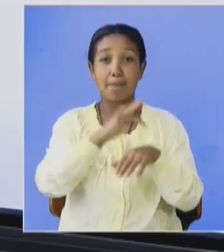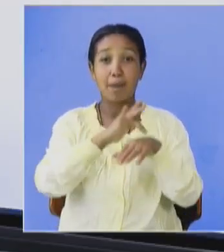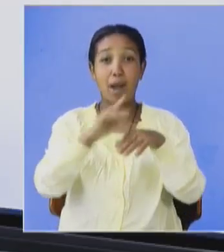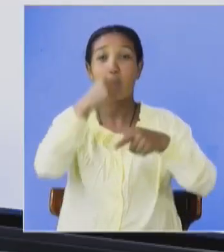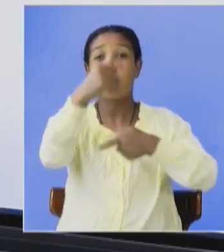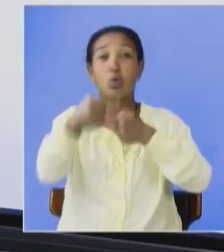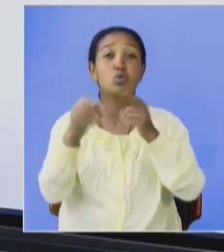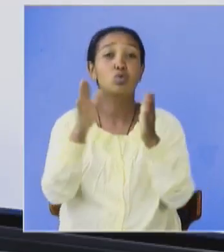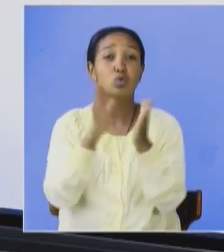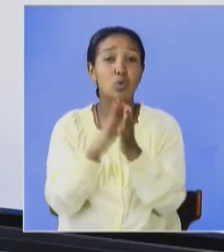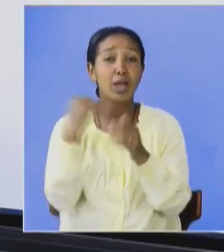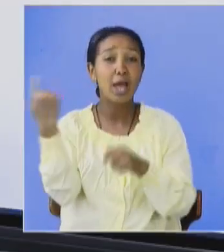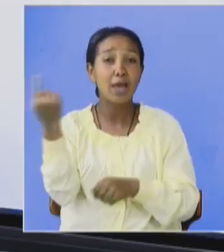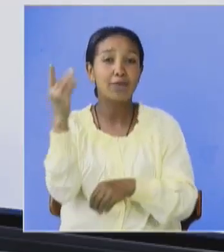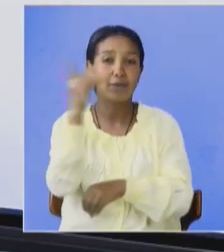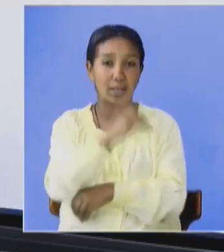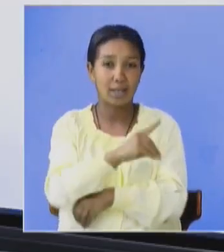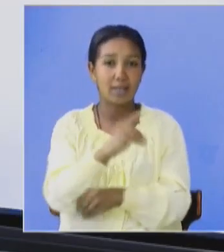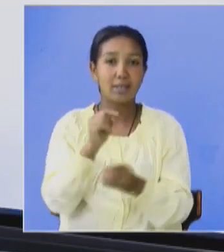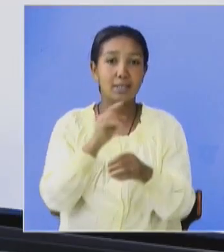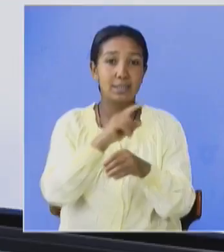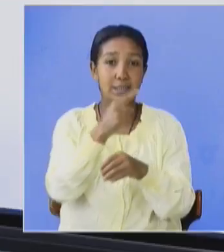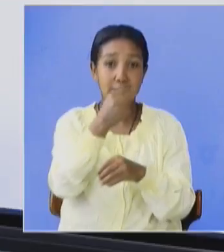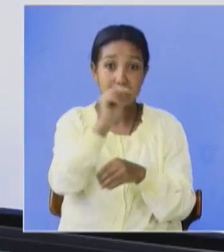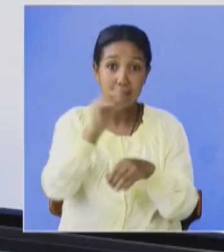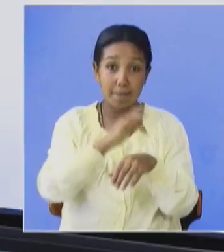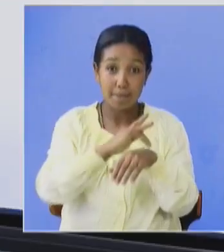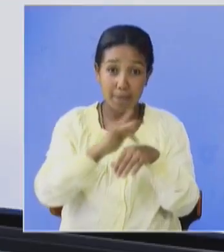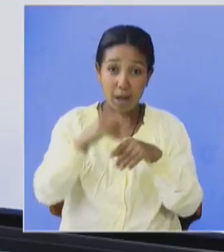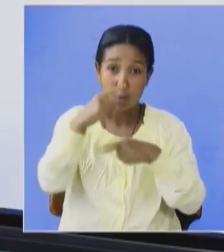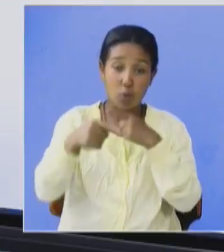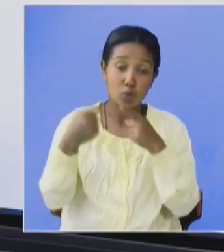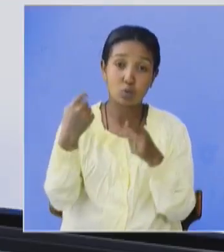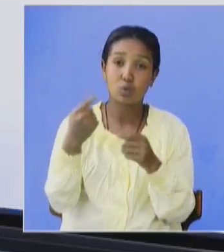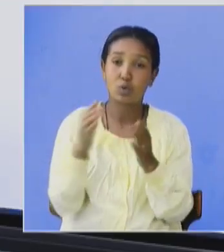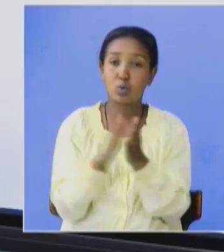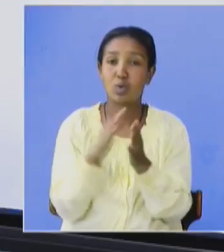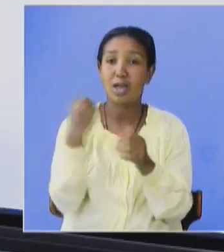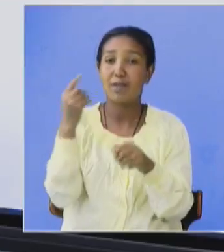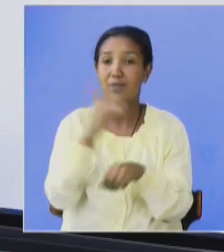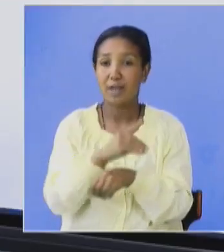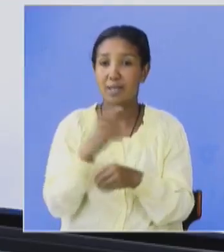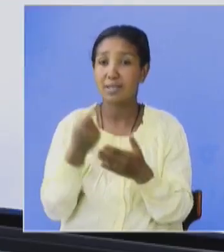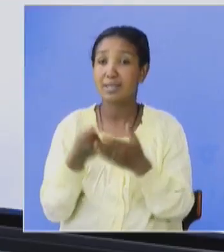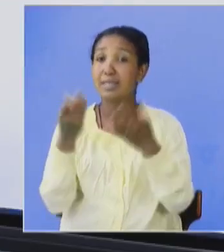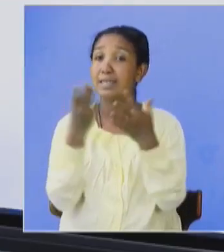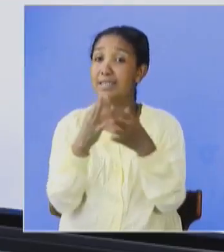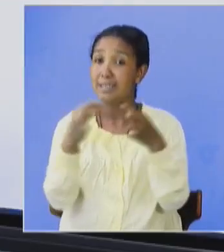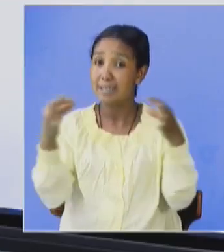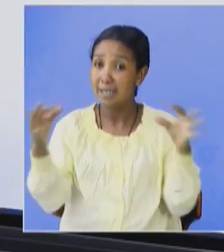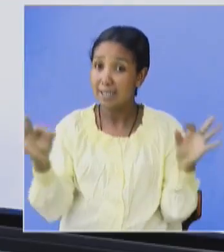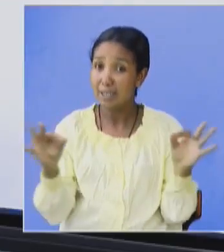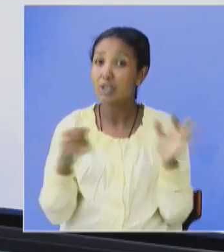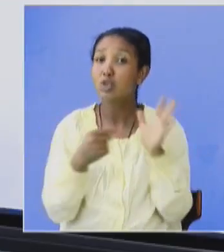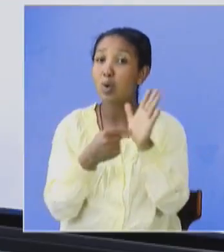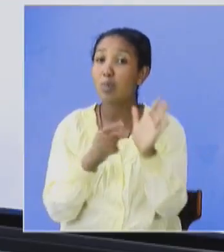to school every day. They blank go to school every day. Look, students, this sentence does